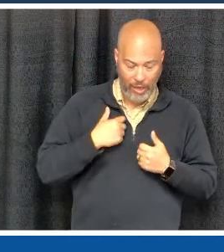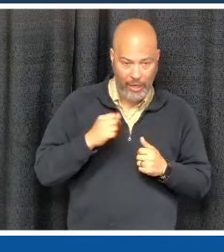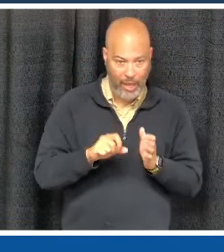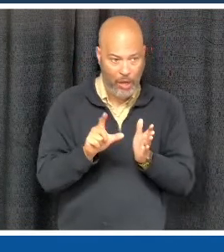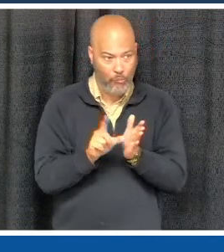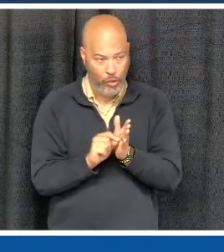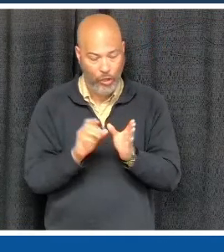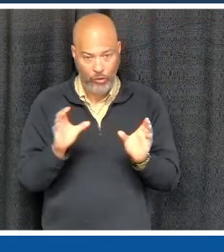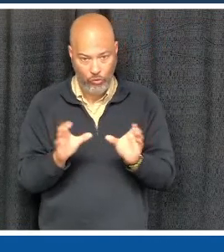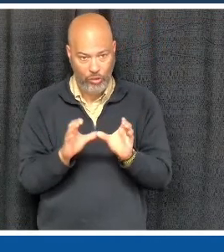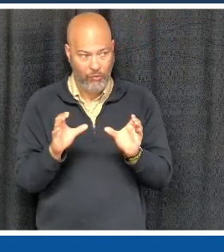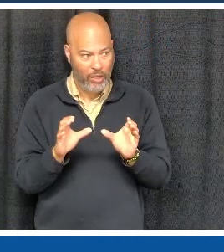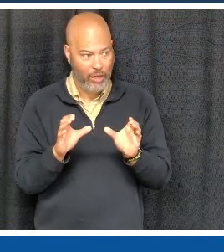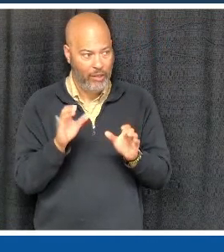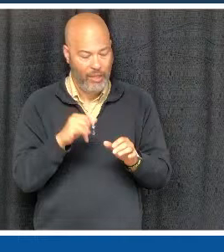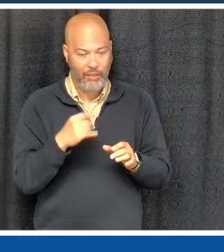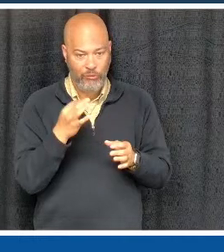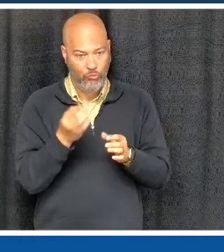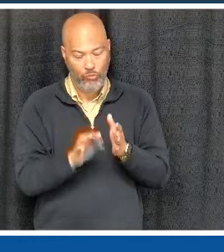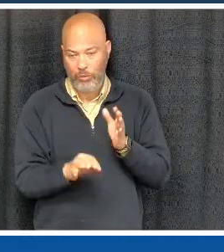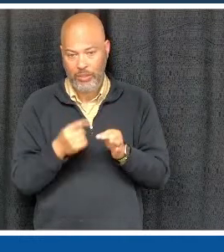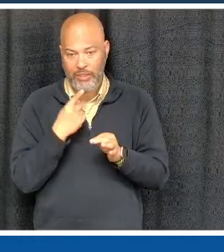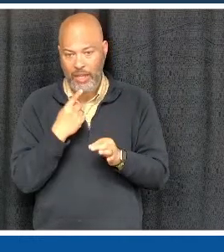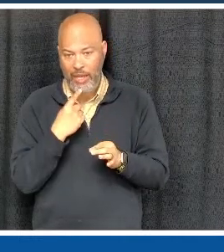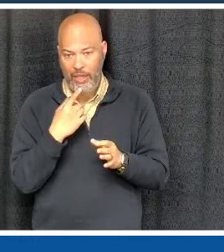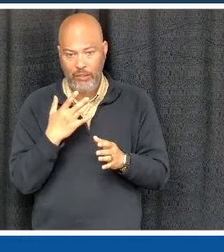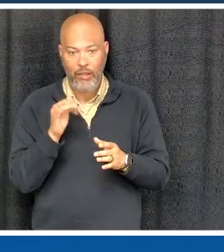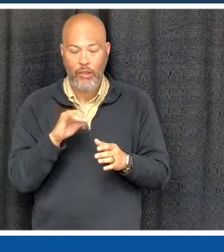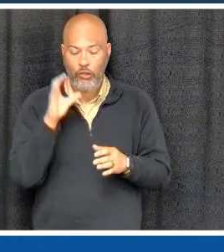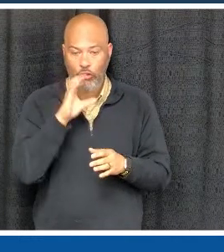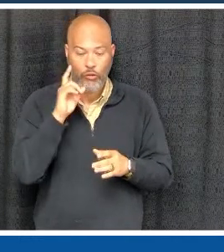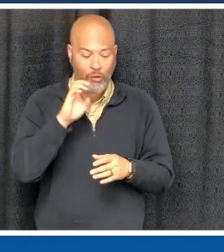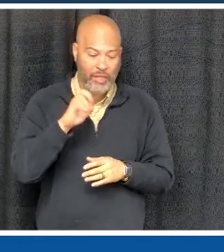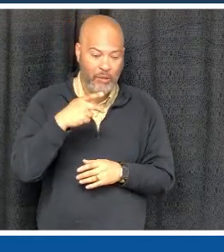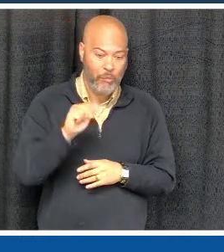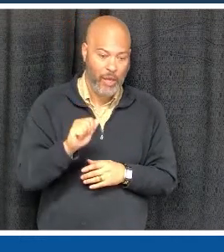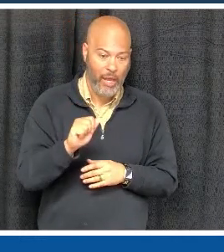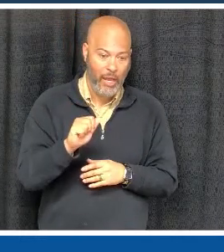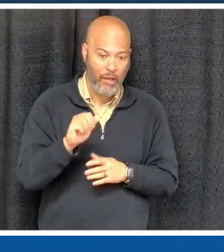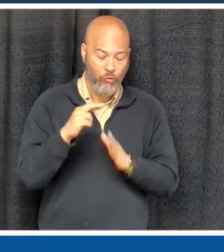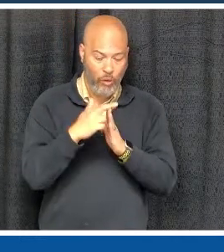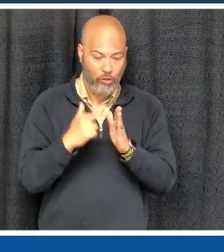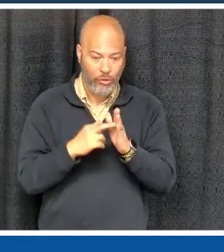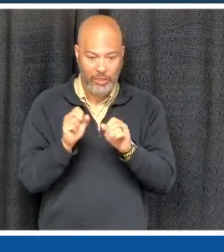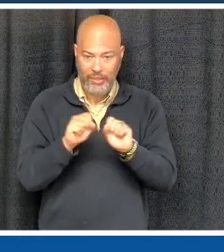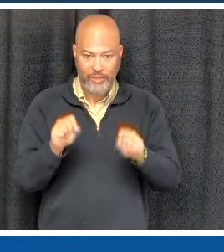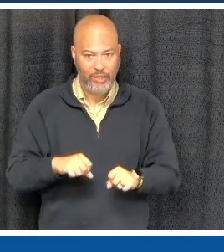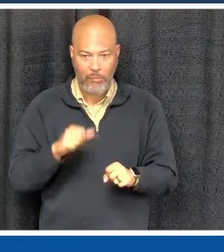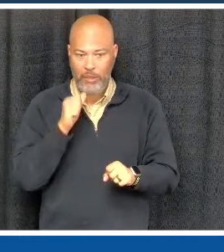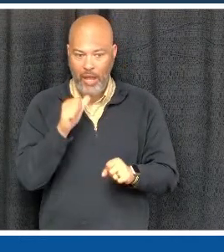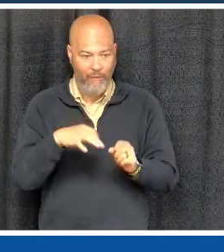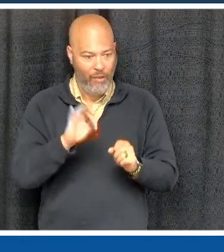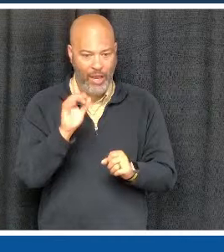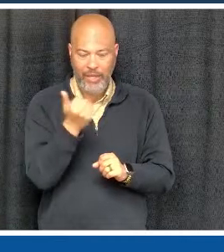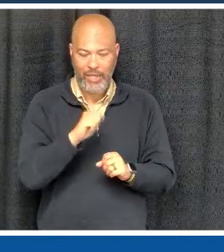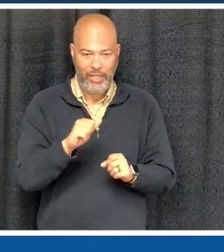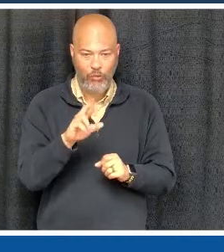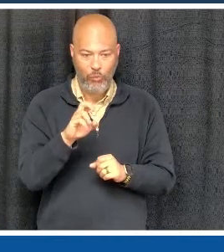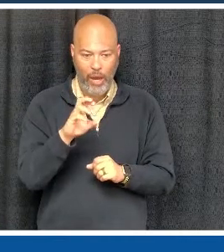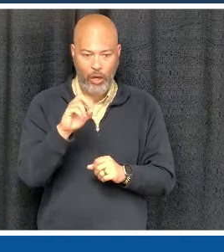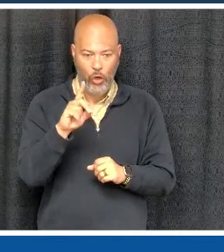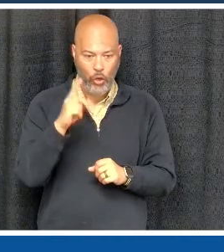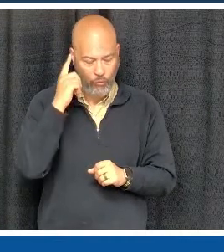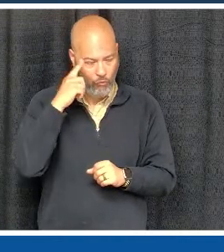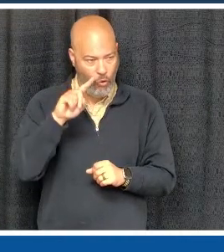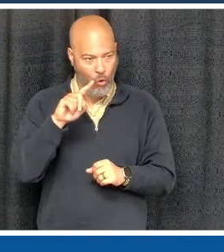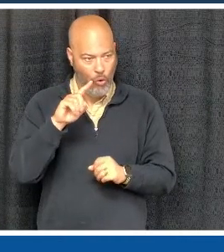off a certificate that simply reads, the search of EPA's facility registry system did not locate any records for the search